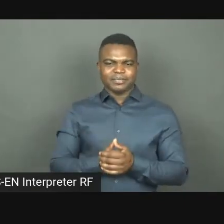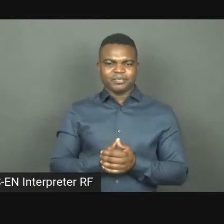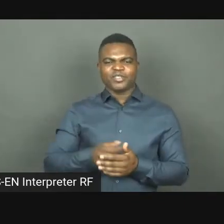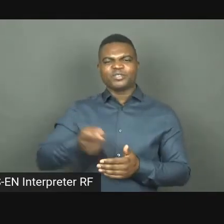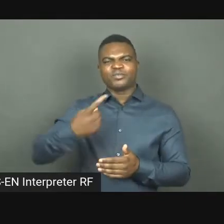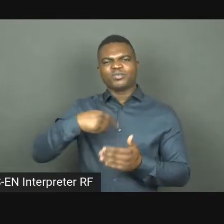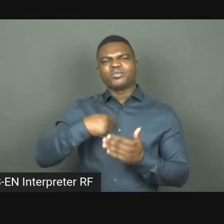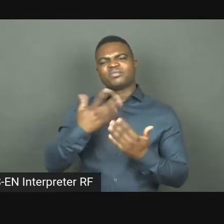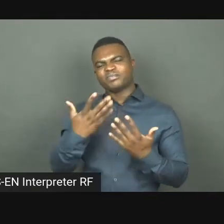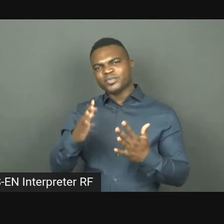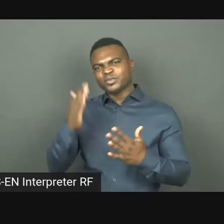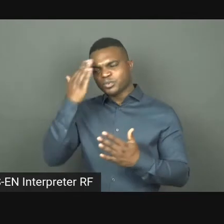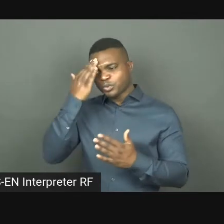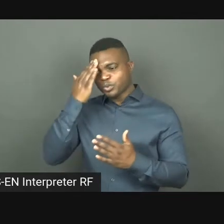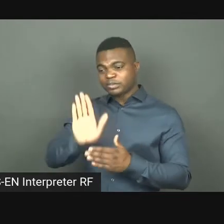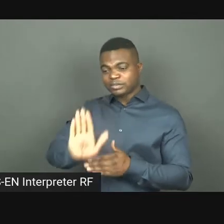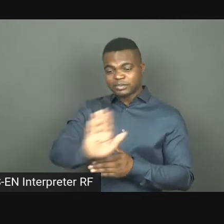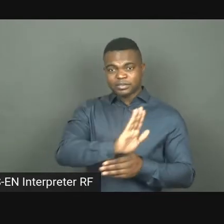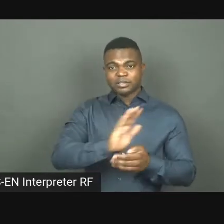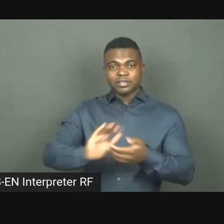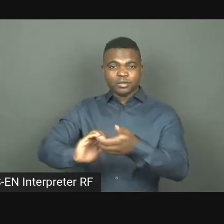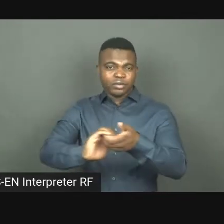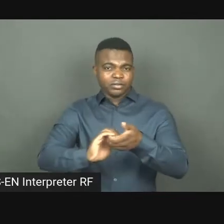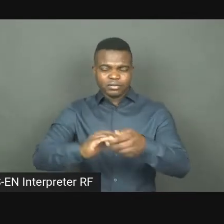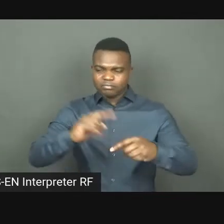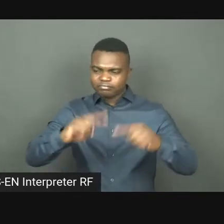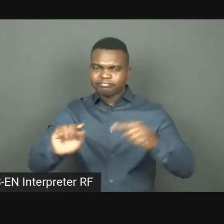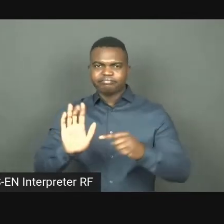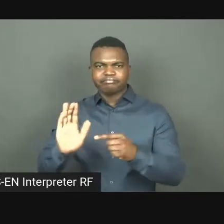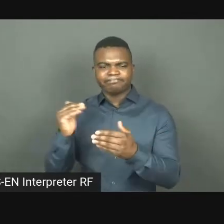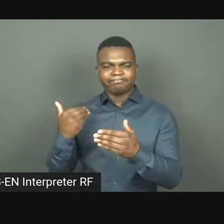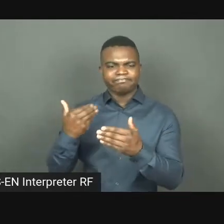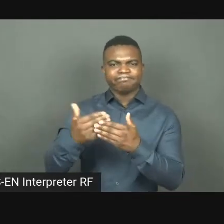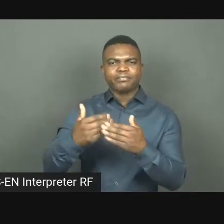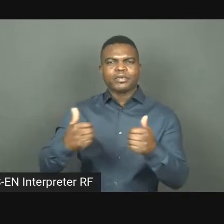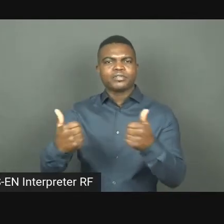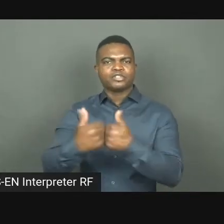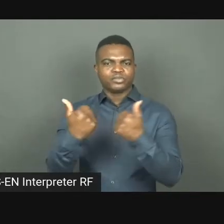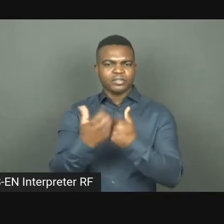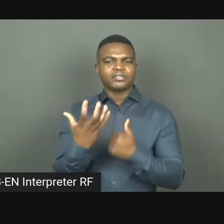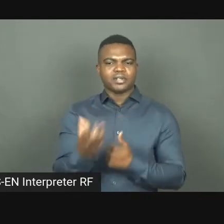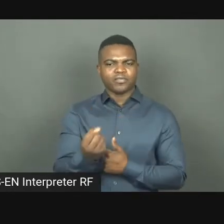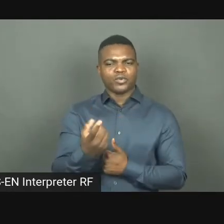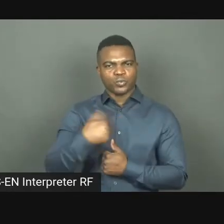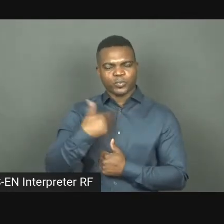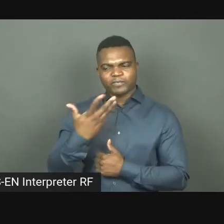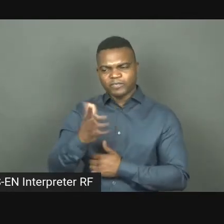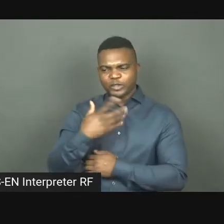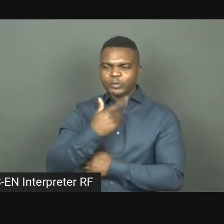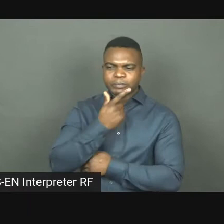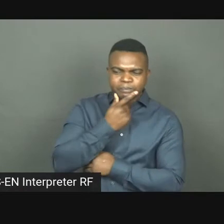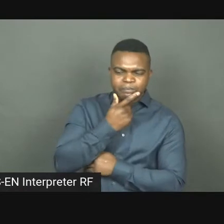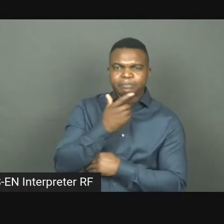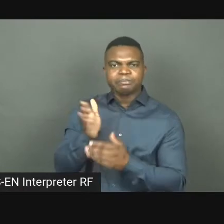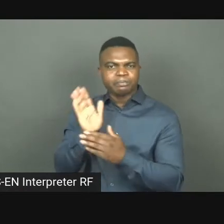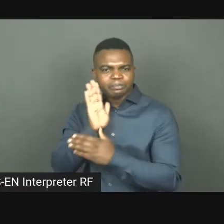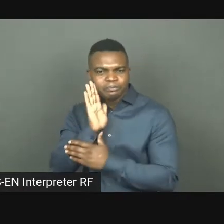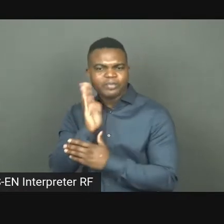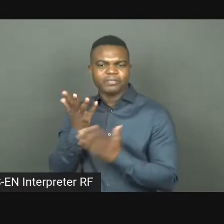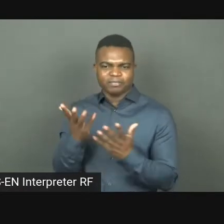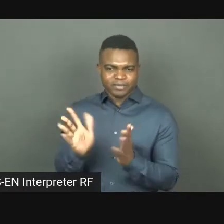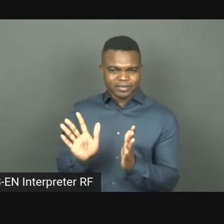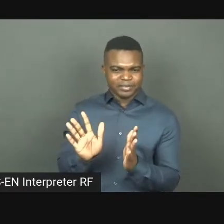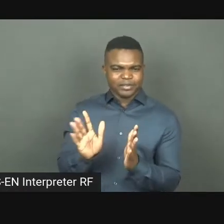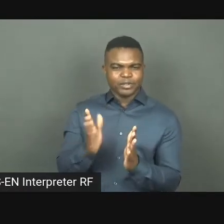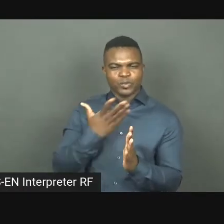on the momentum of the last 7 years since the launch of the standard, but also take advantage of the CHS revision process that will